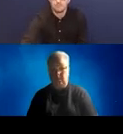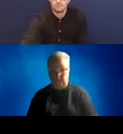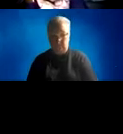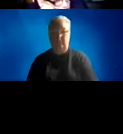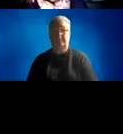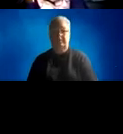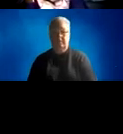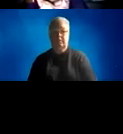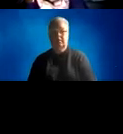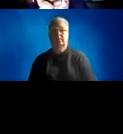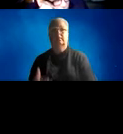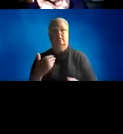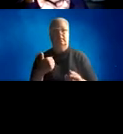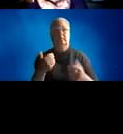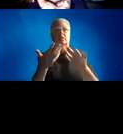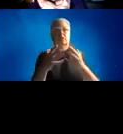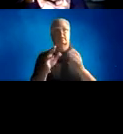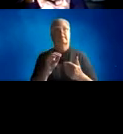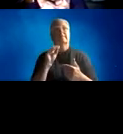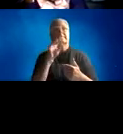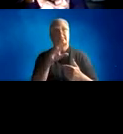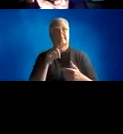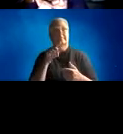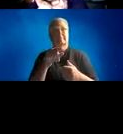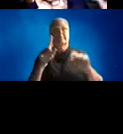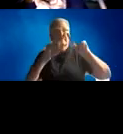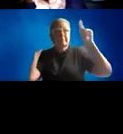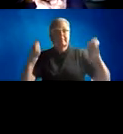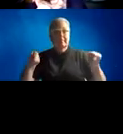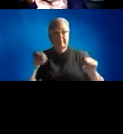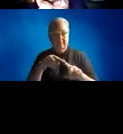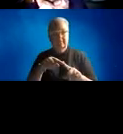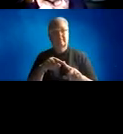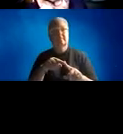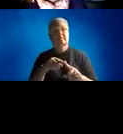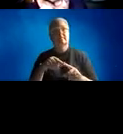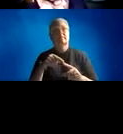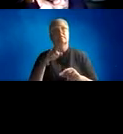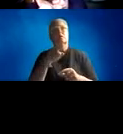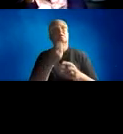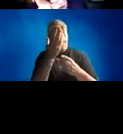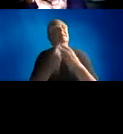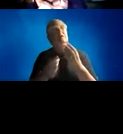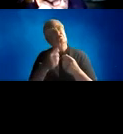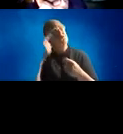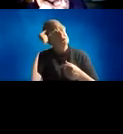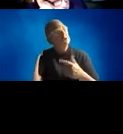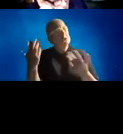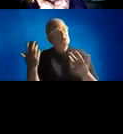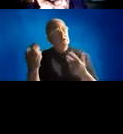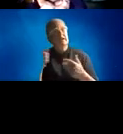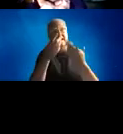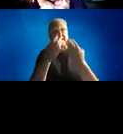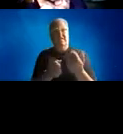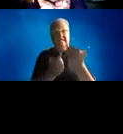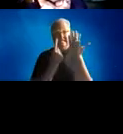on the slide when you're thinking about that. What's been left out of those 6 domains? Are